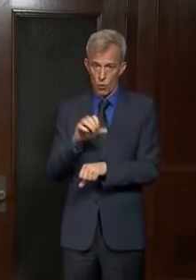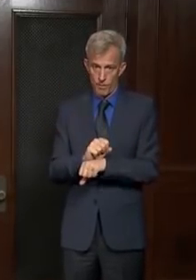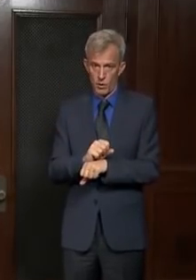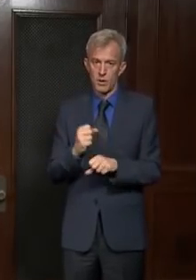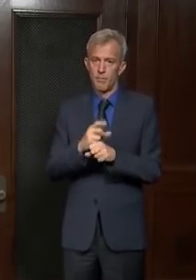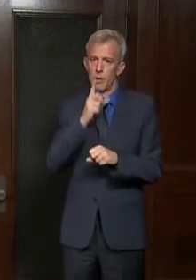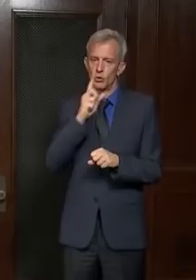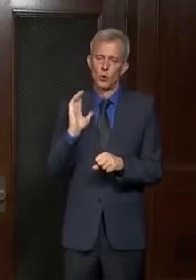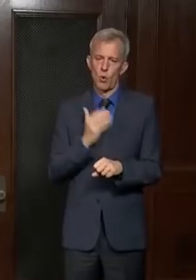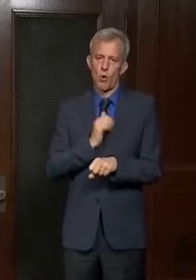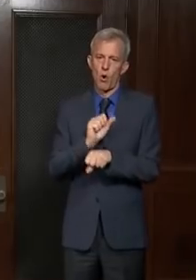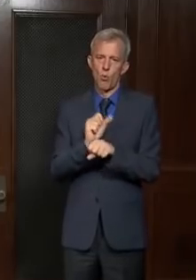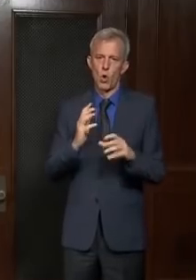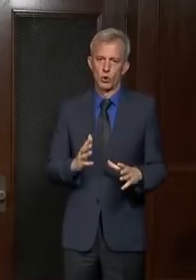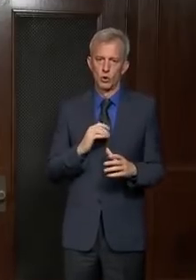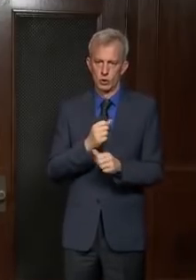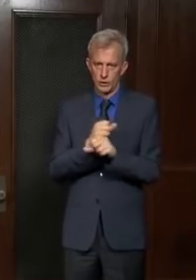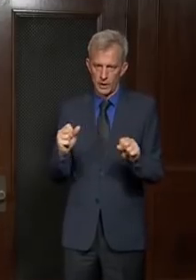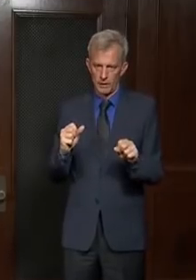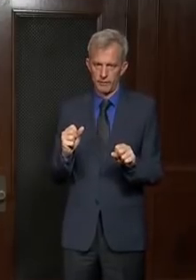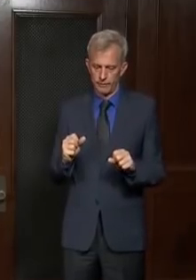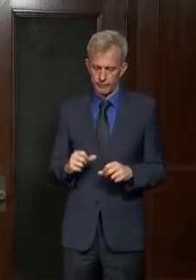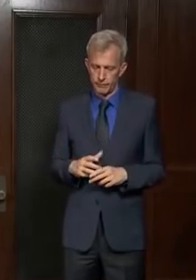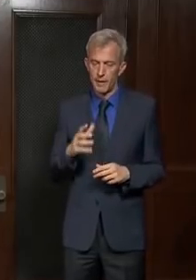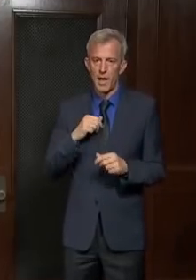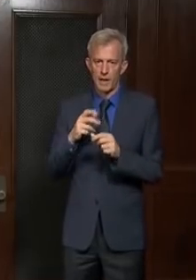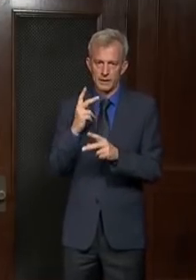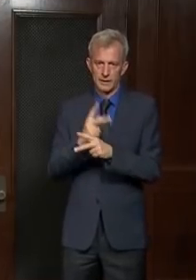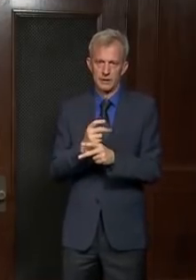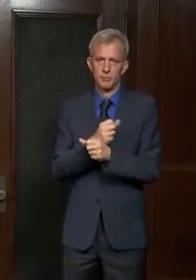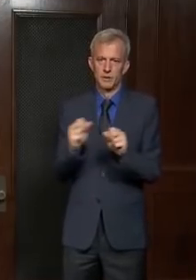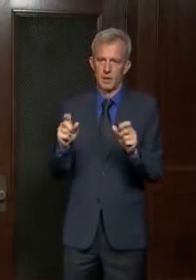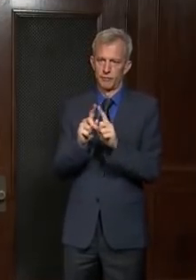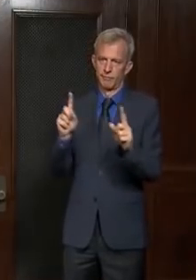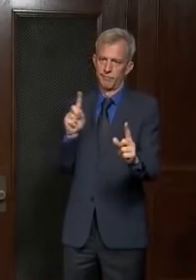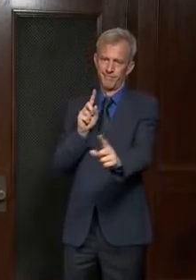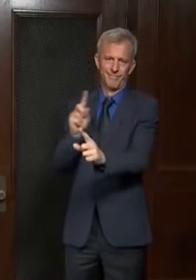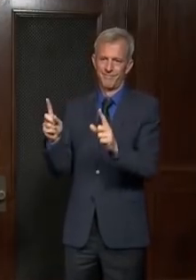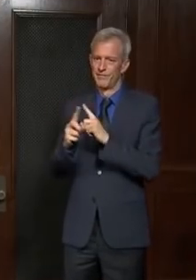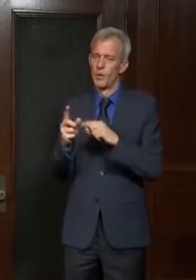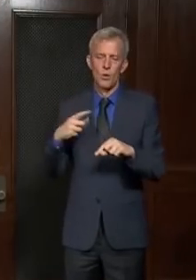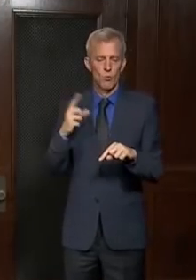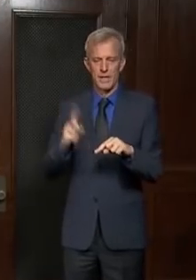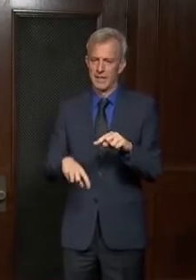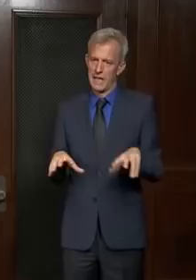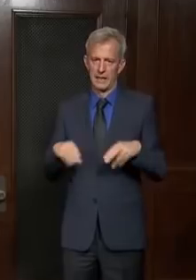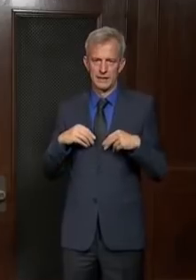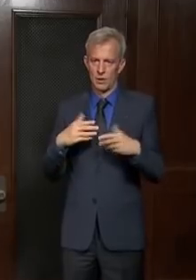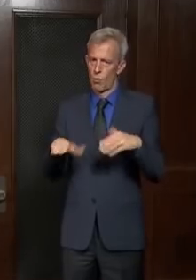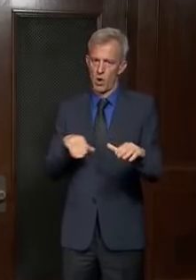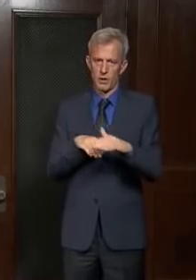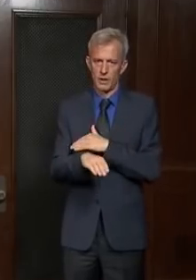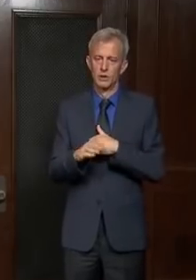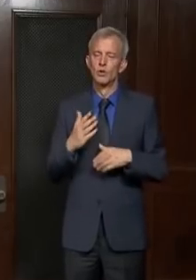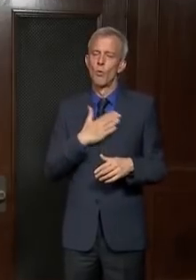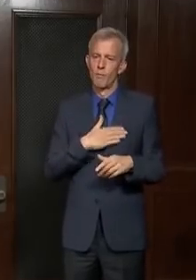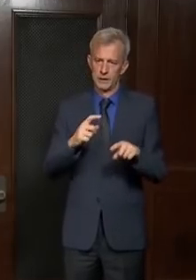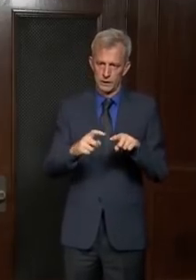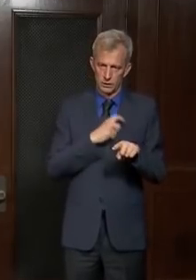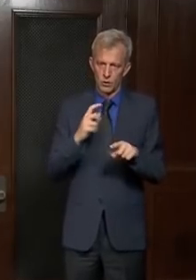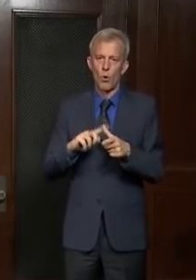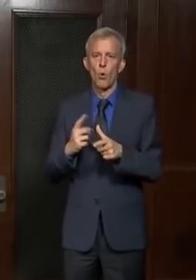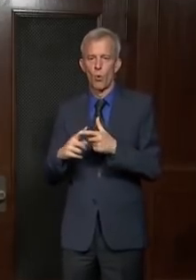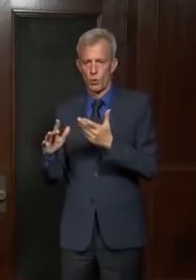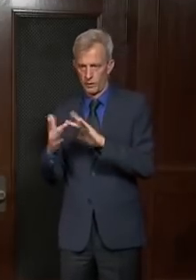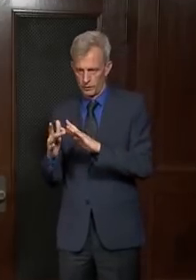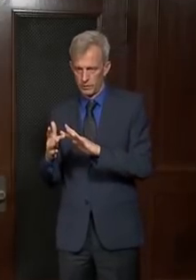our workers safe and to maintain a safe social distance. We can't accept walk-ins. So please go through the online or phone call